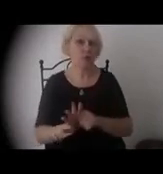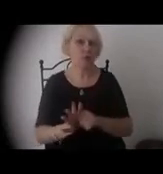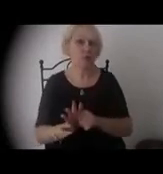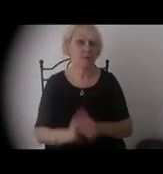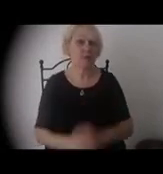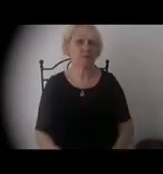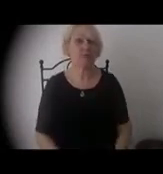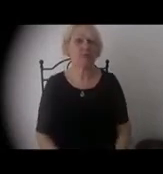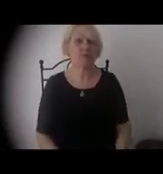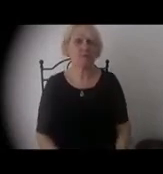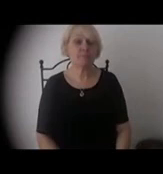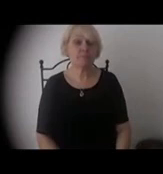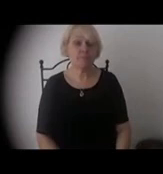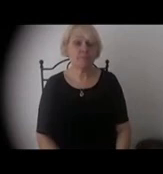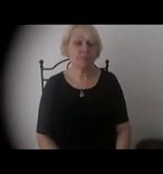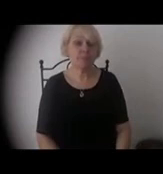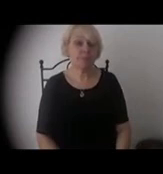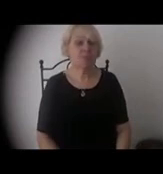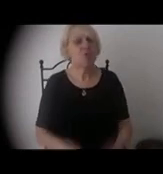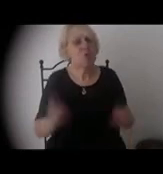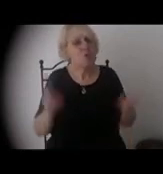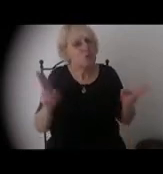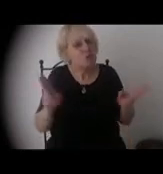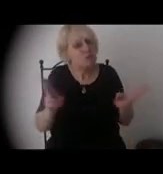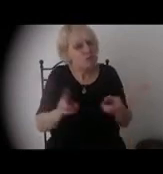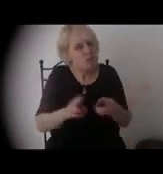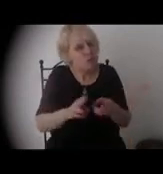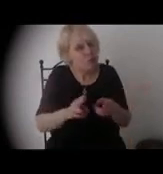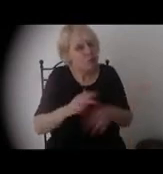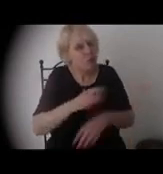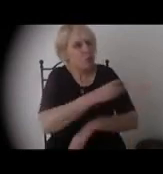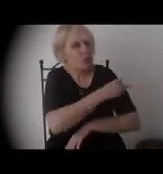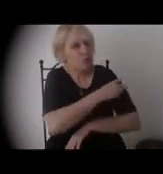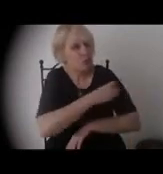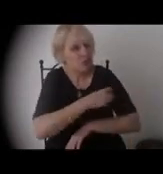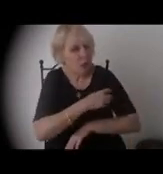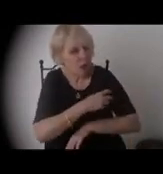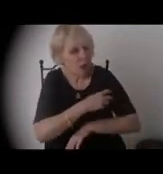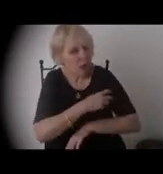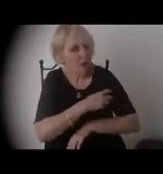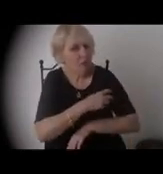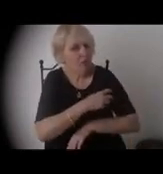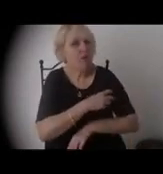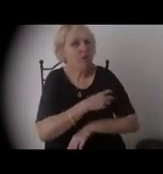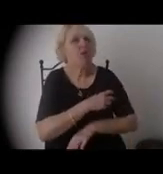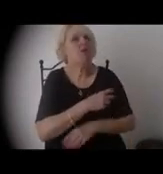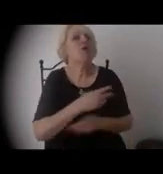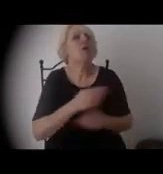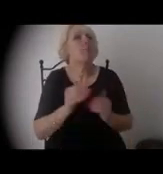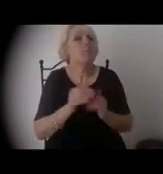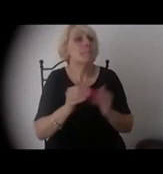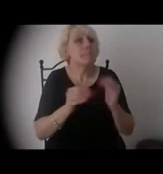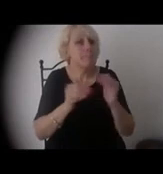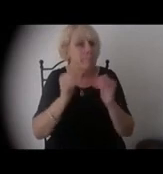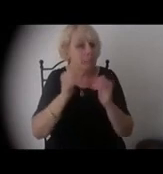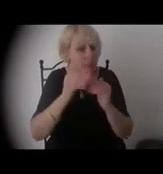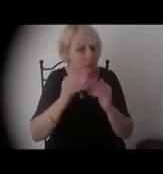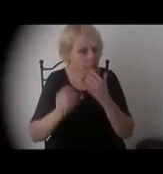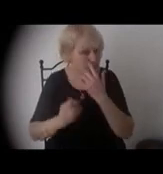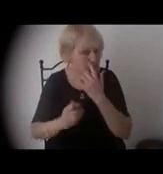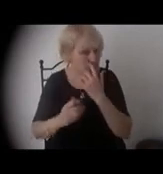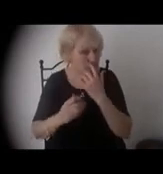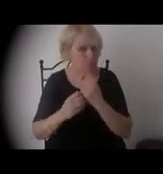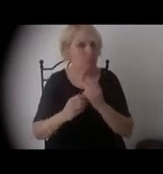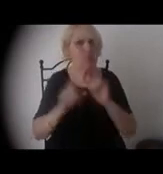We've had a reduced staff presence in our clinics to manage social distancing, but